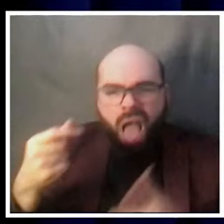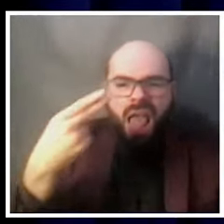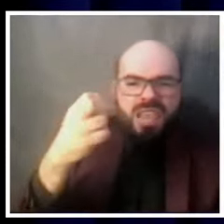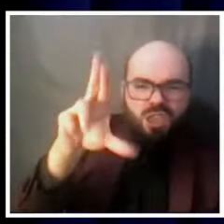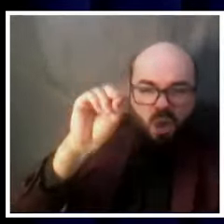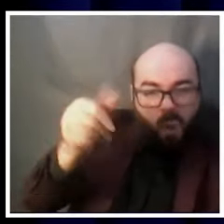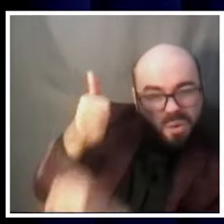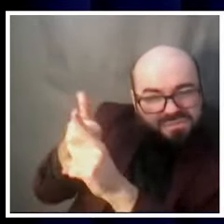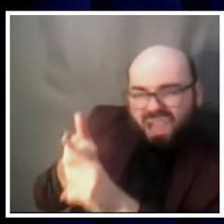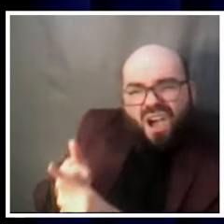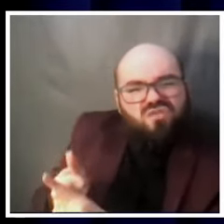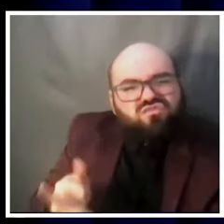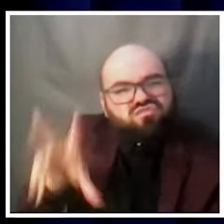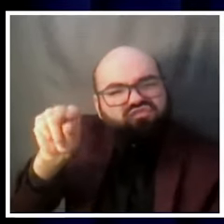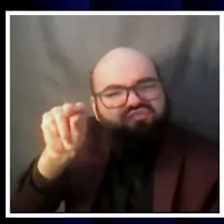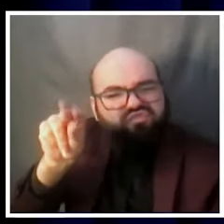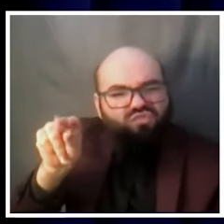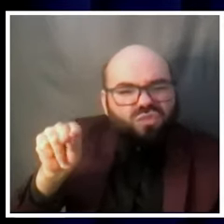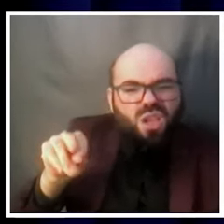These soldiers were heroes.